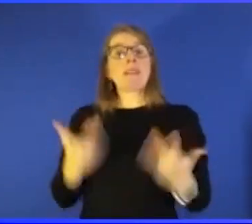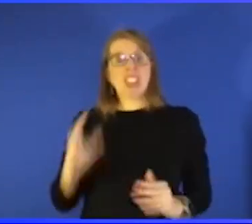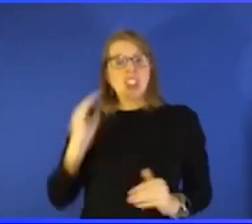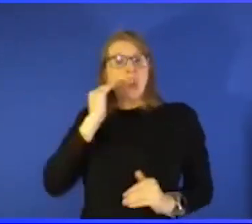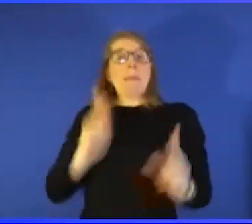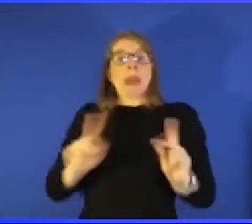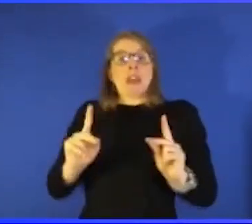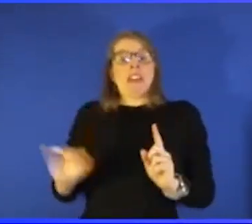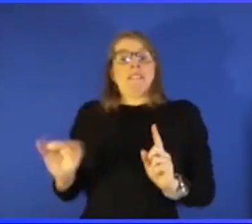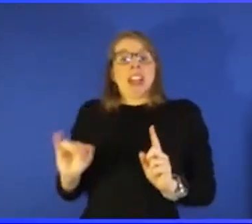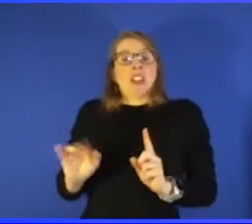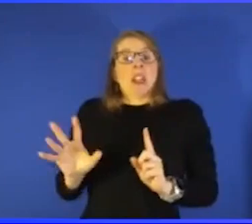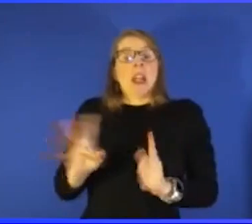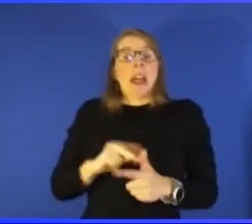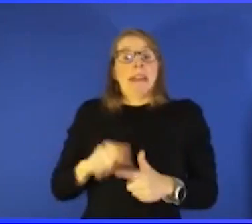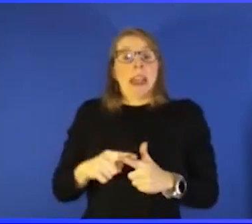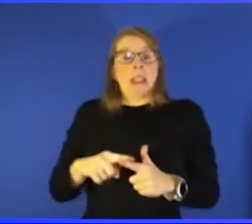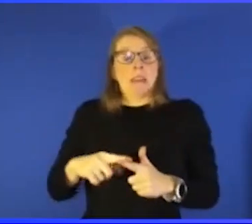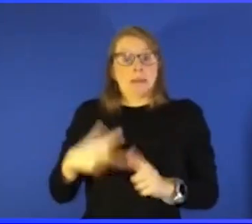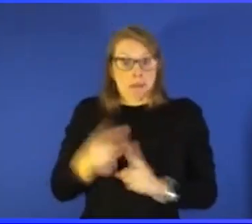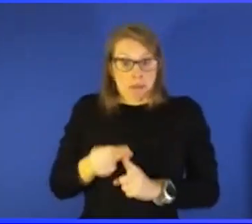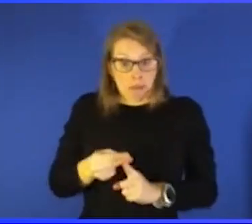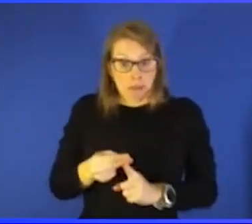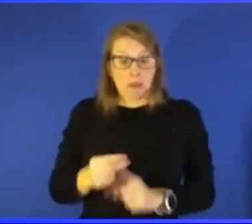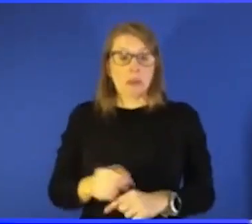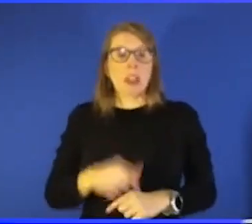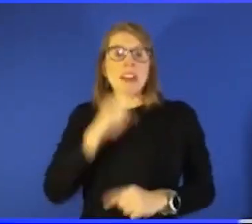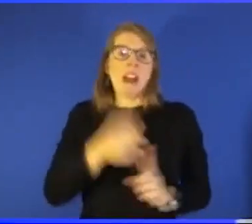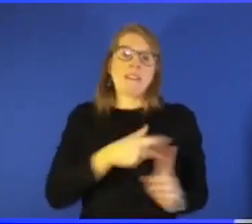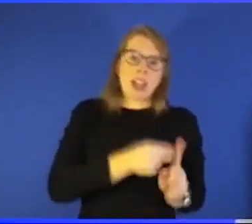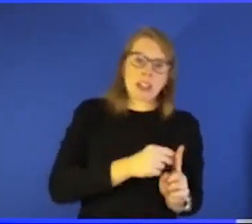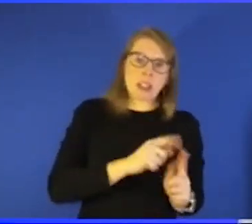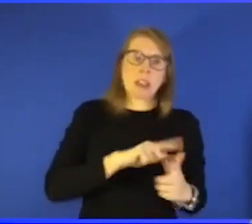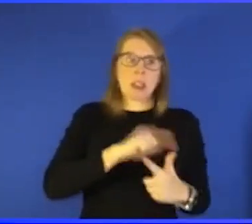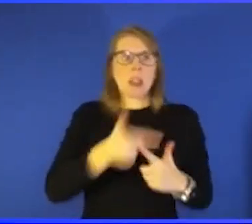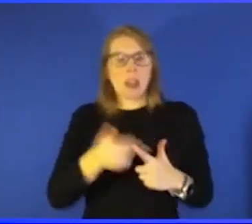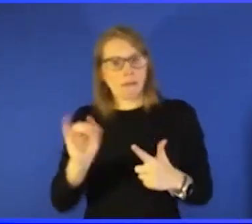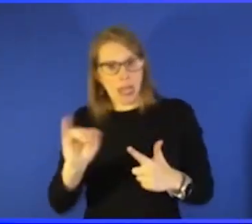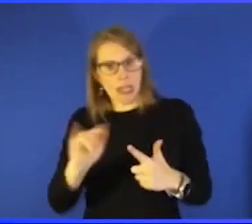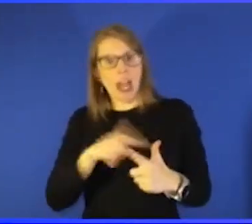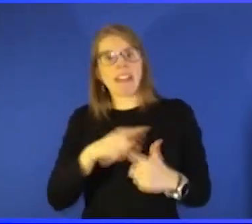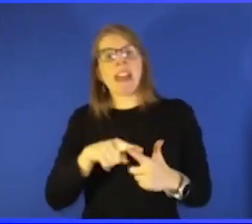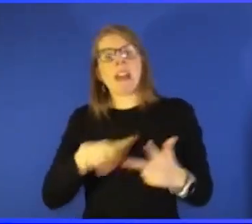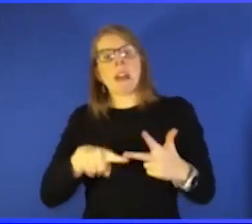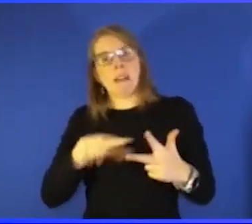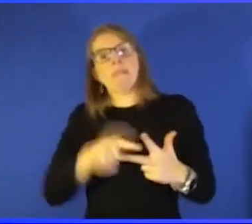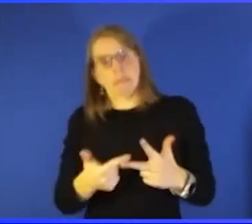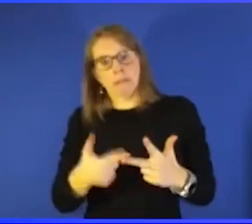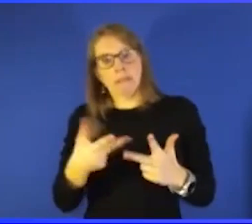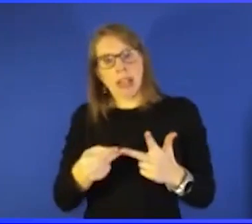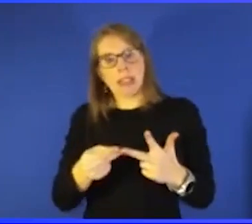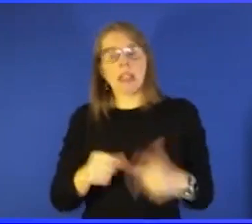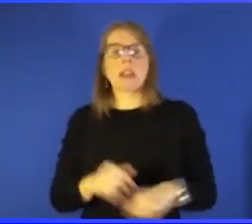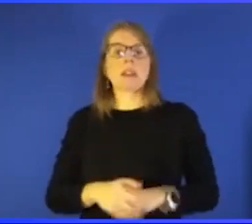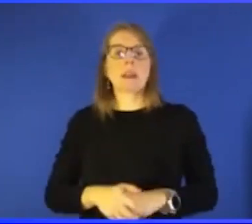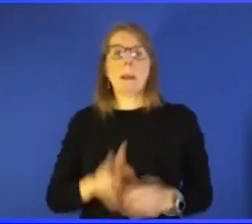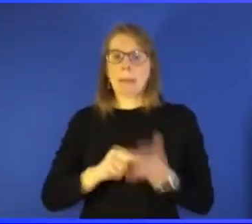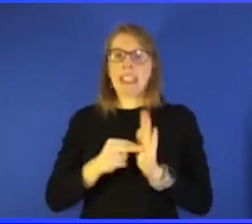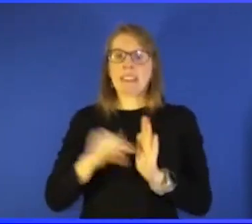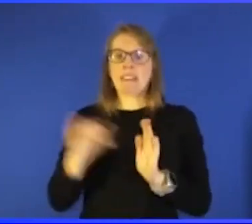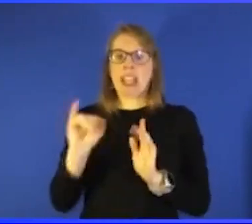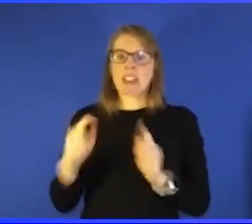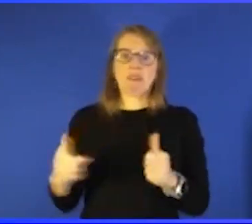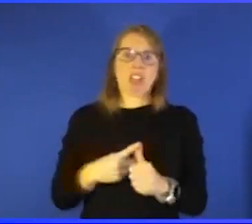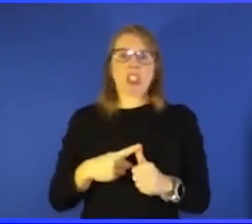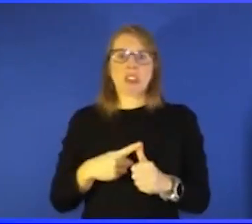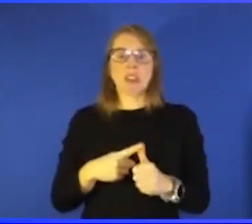then vaccinated, not necessarily vaccinated, infected, and then vaccinated. But we do know that those people that have